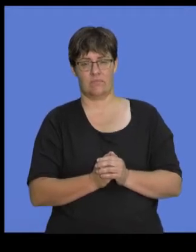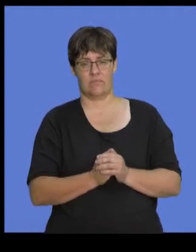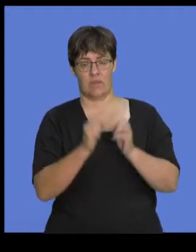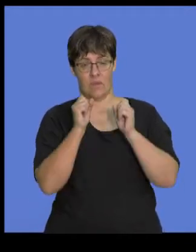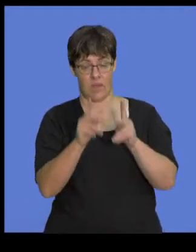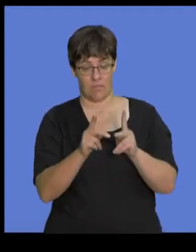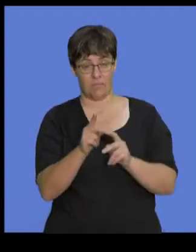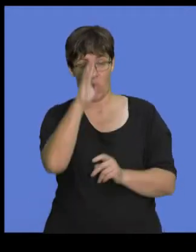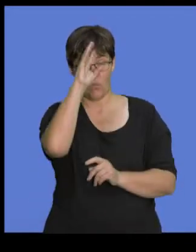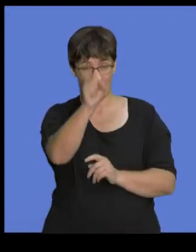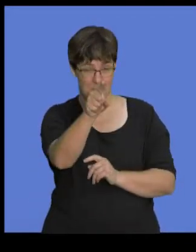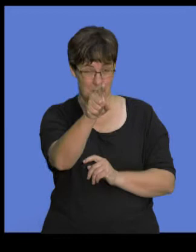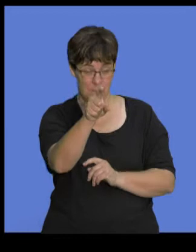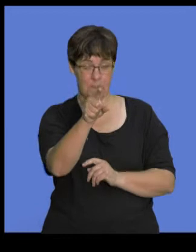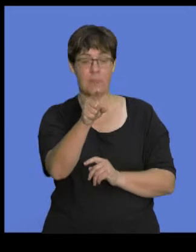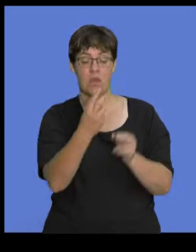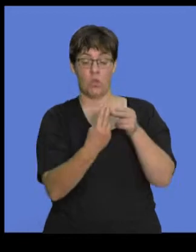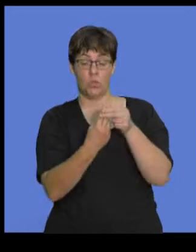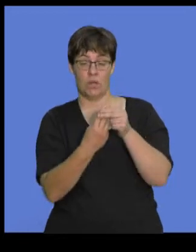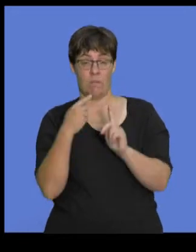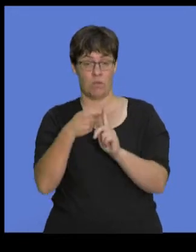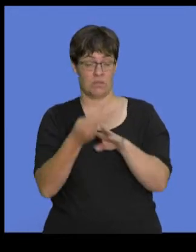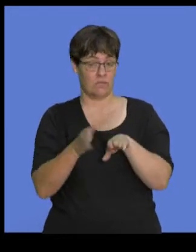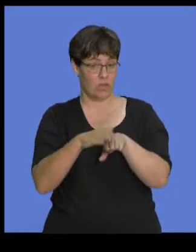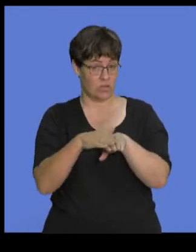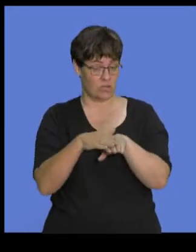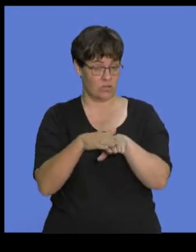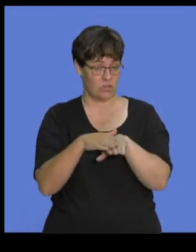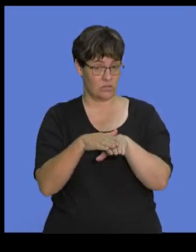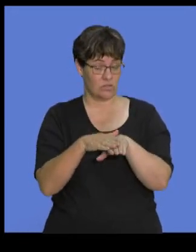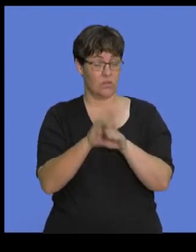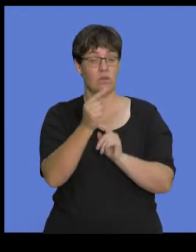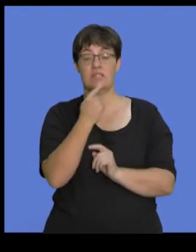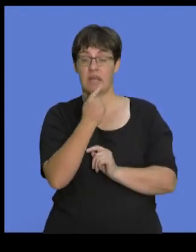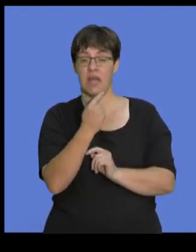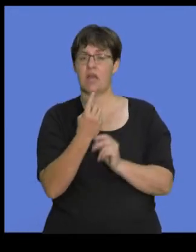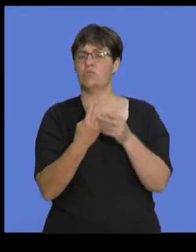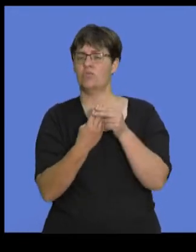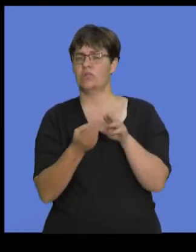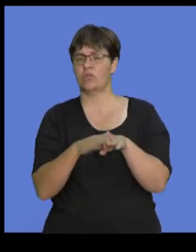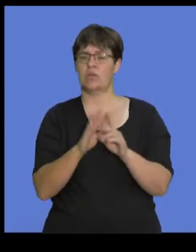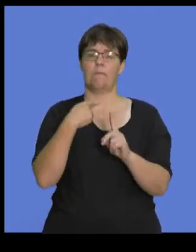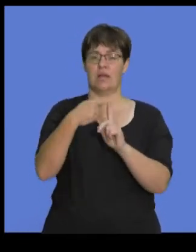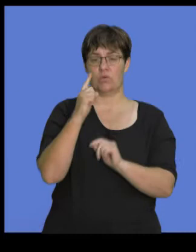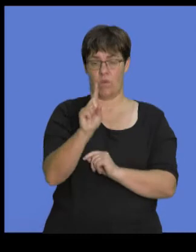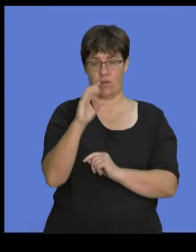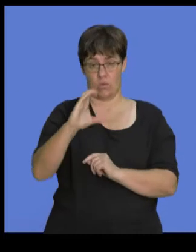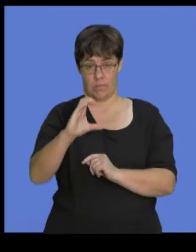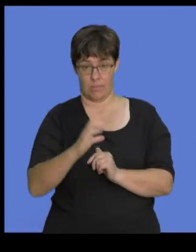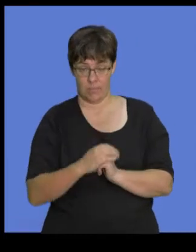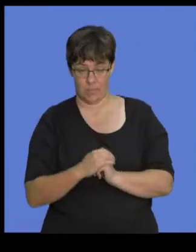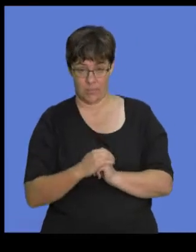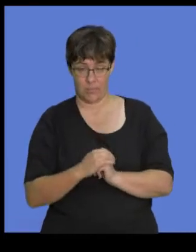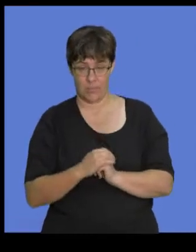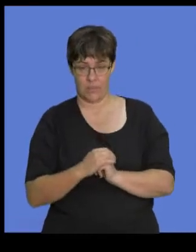okay? So remember, when you talk about a unit positive charge, you are talking about the unit of charge, which is +1 Coulomb,